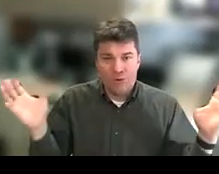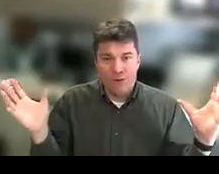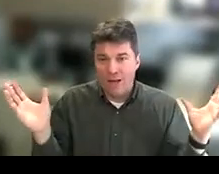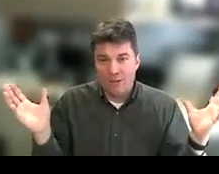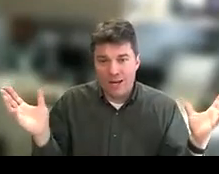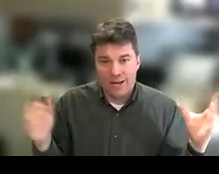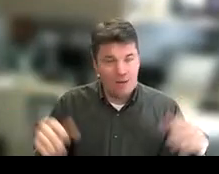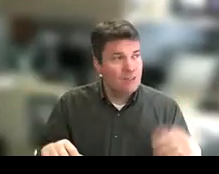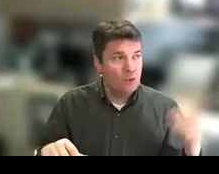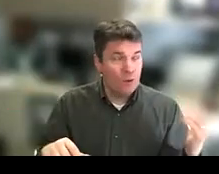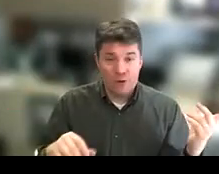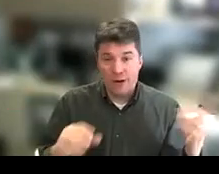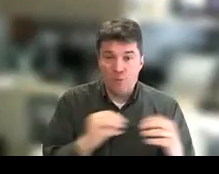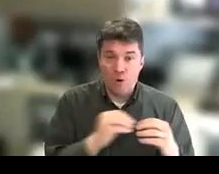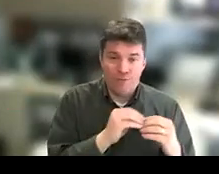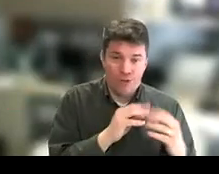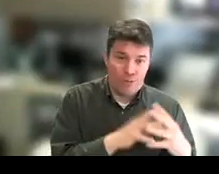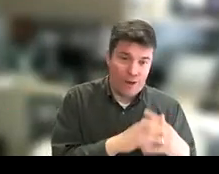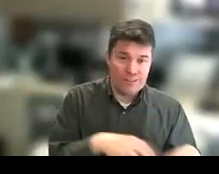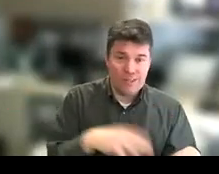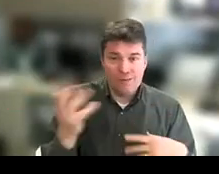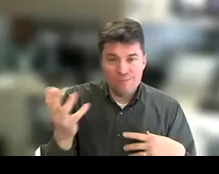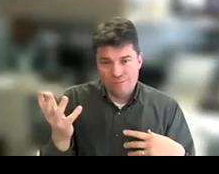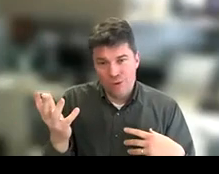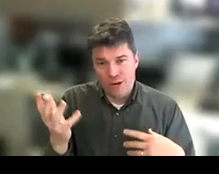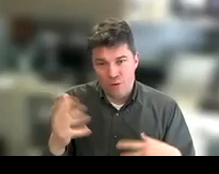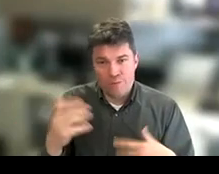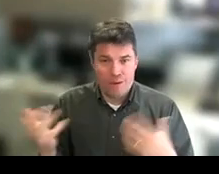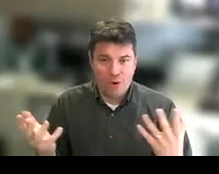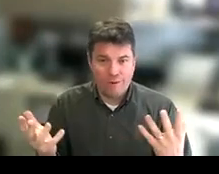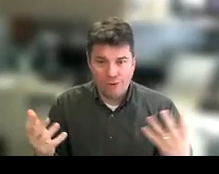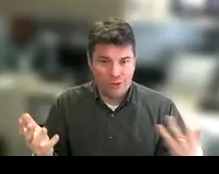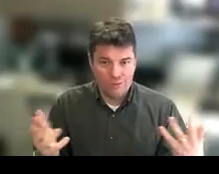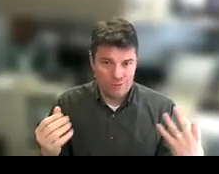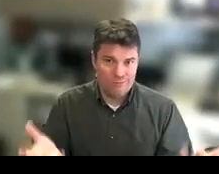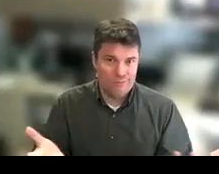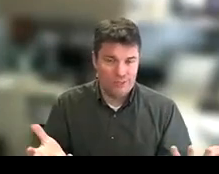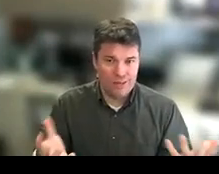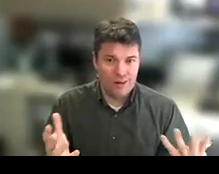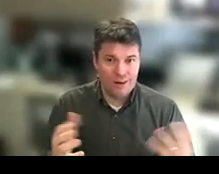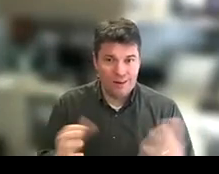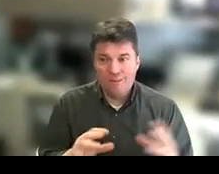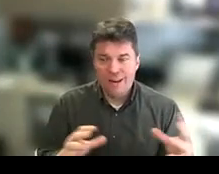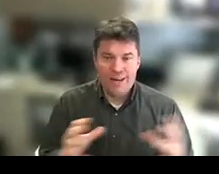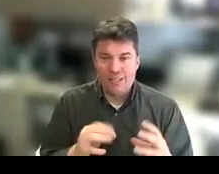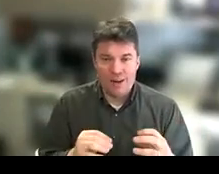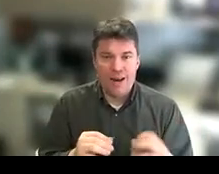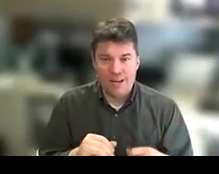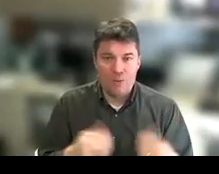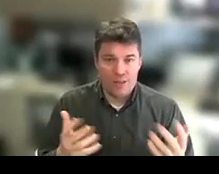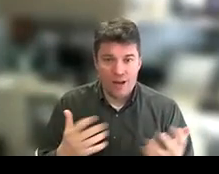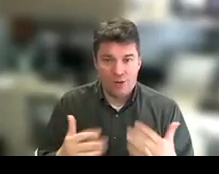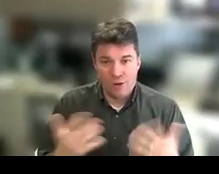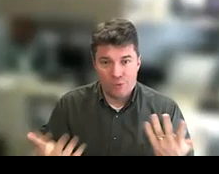radio waves will travel outside. So infrared is more for the privacy. Radio would be more for just the ease